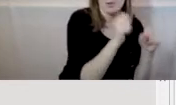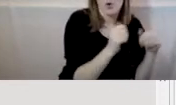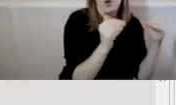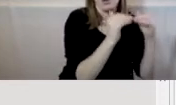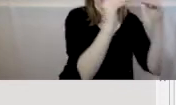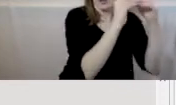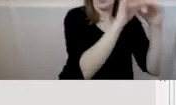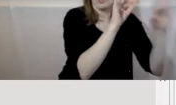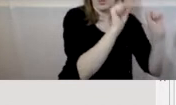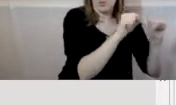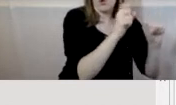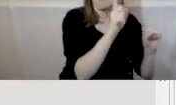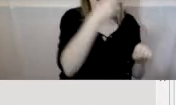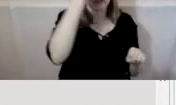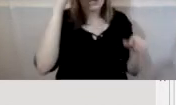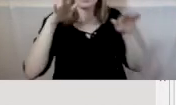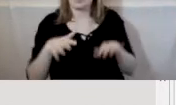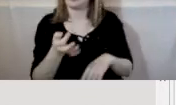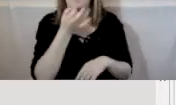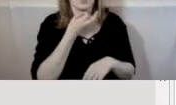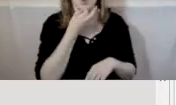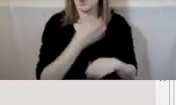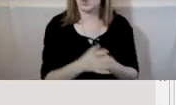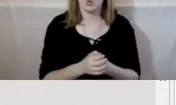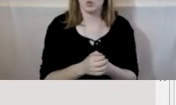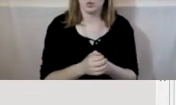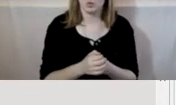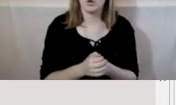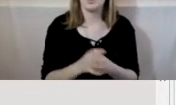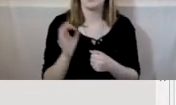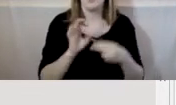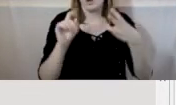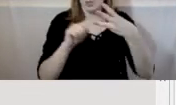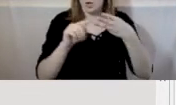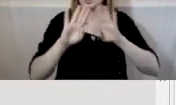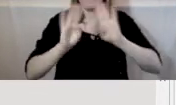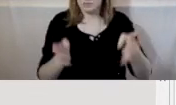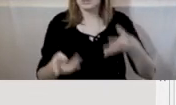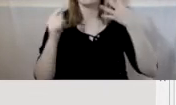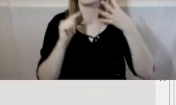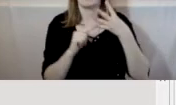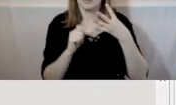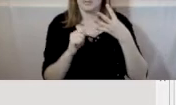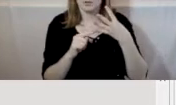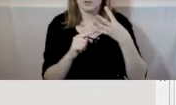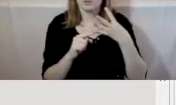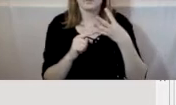That's all I think about levels. And the other mind about